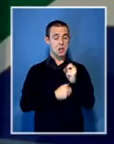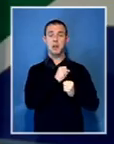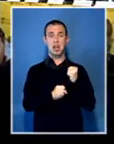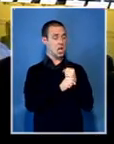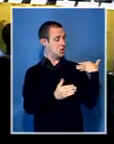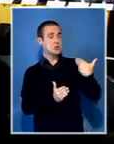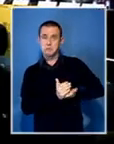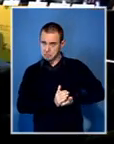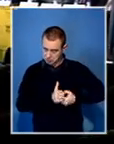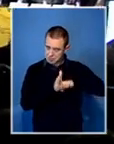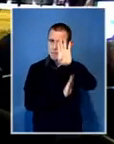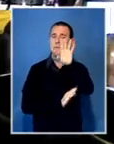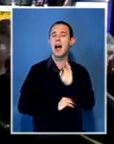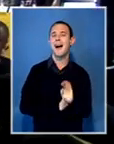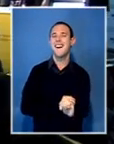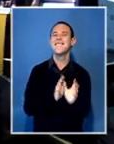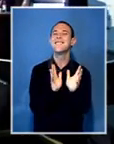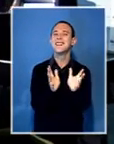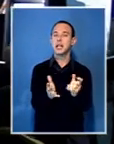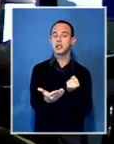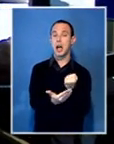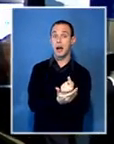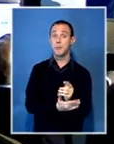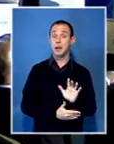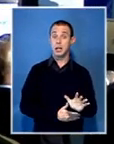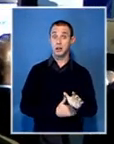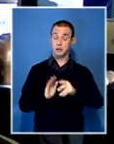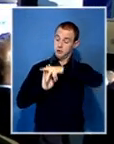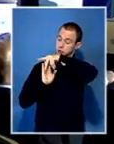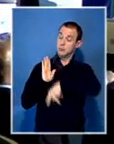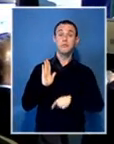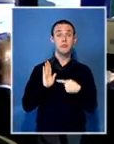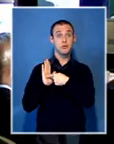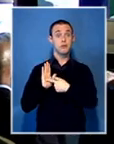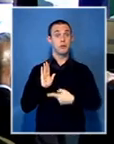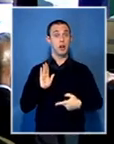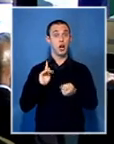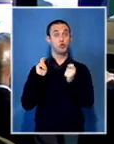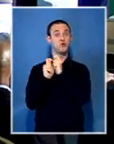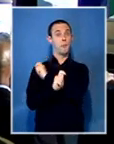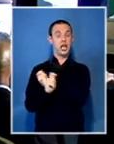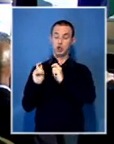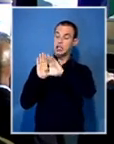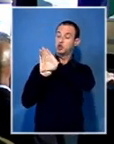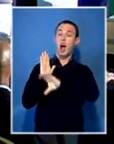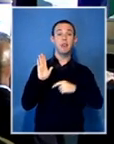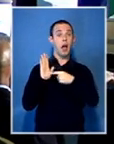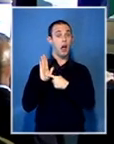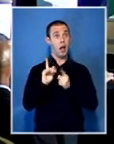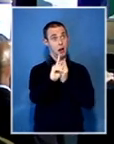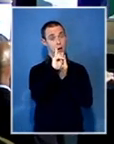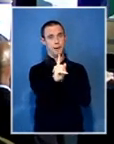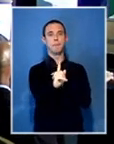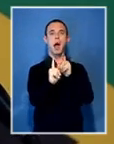sport has been sleeping. The Transformation Charter is based on designing, structuring and implementing a range of initiatives as part